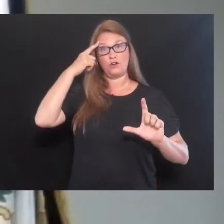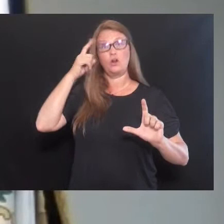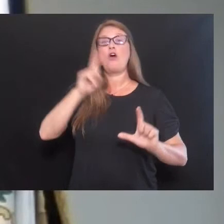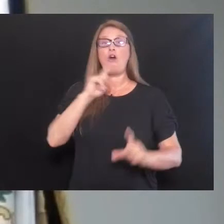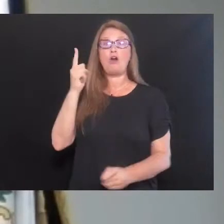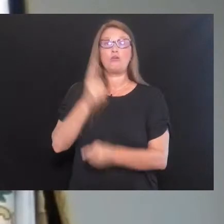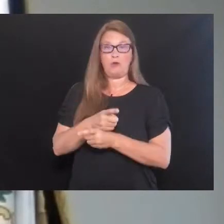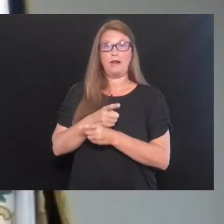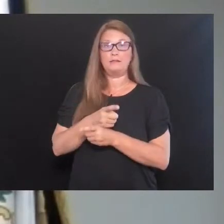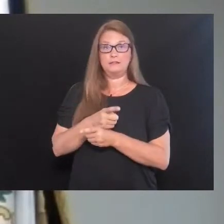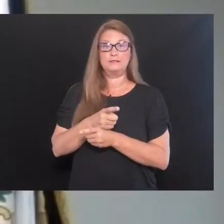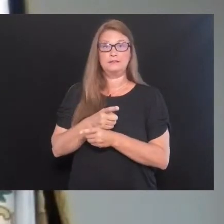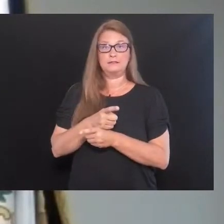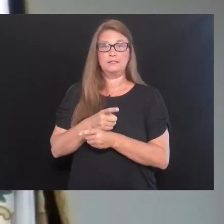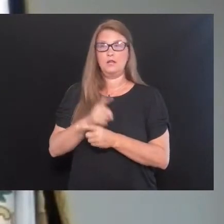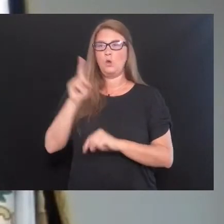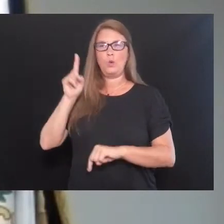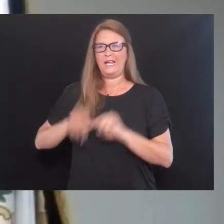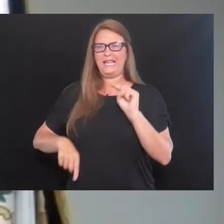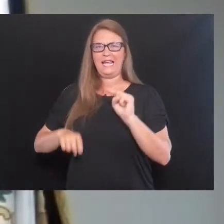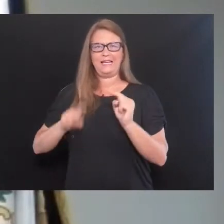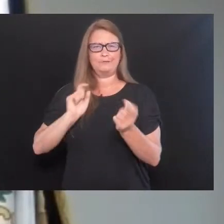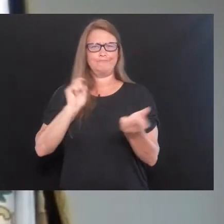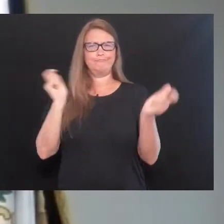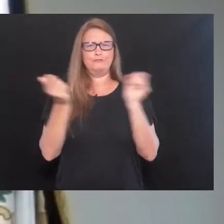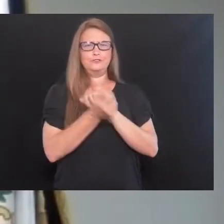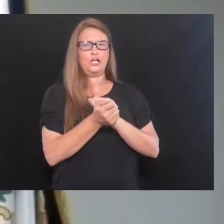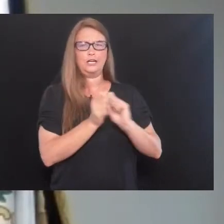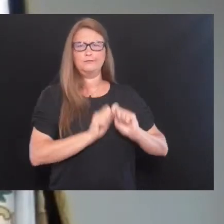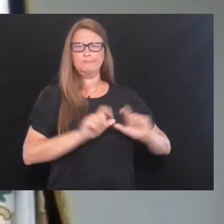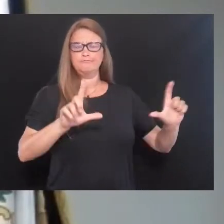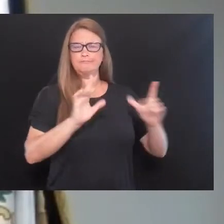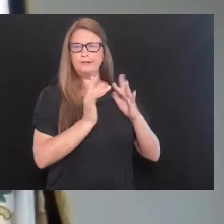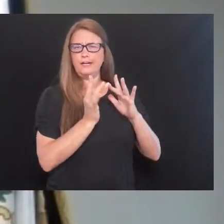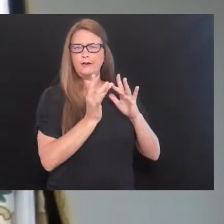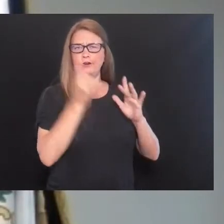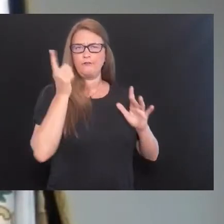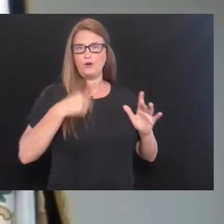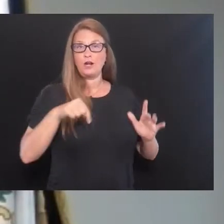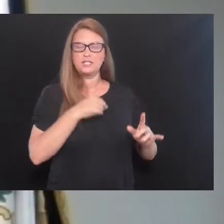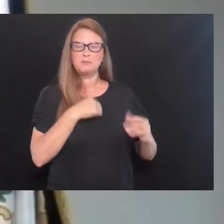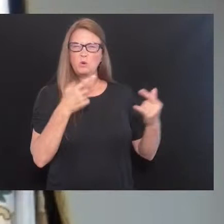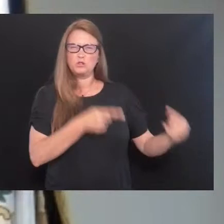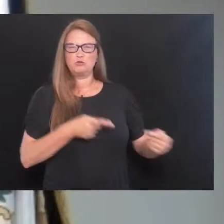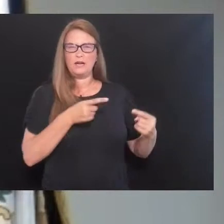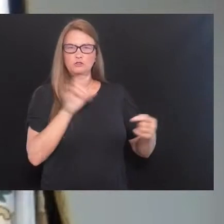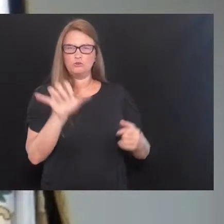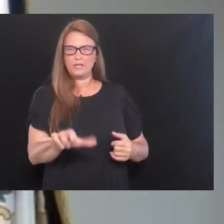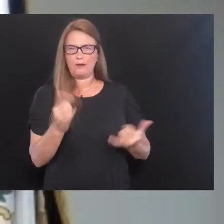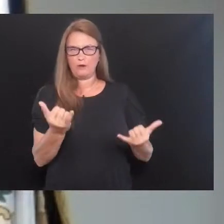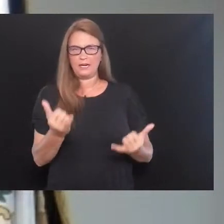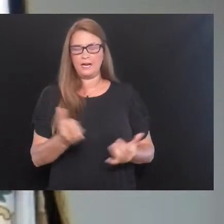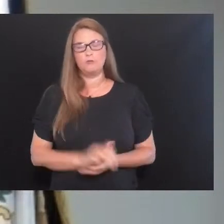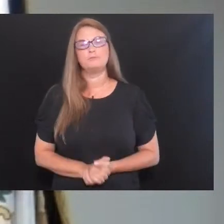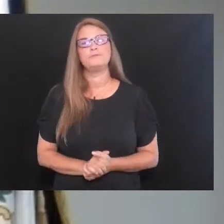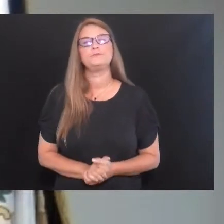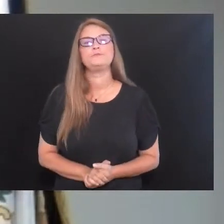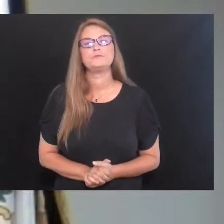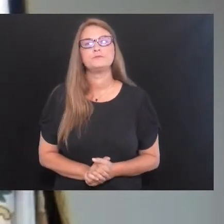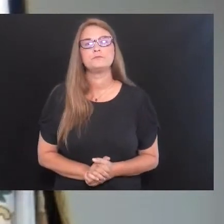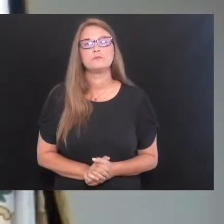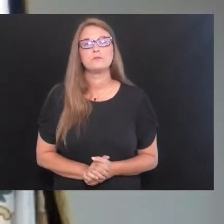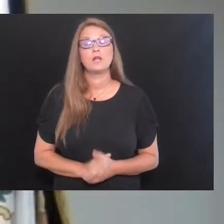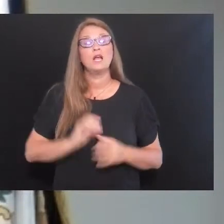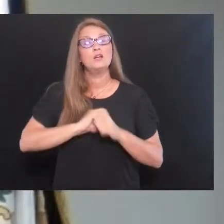are accurate. We just can't get this up live on the dashboard. We're working hard on that. Thank you. Also, the